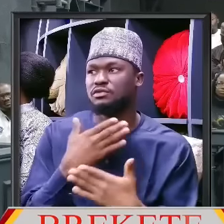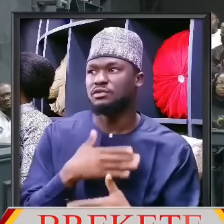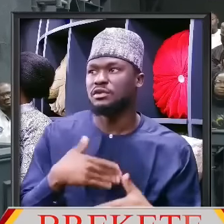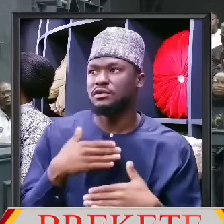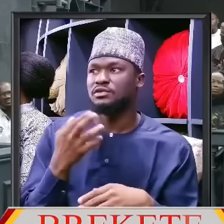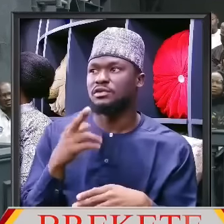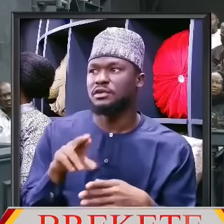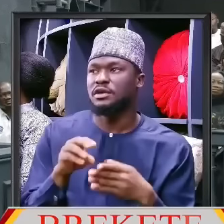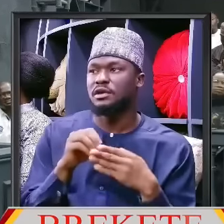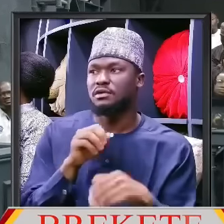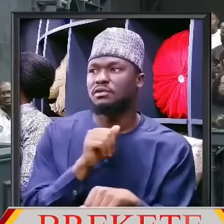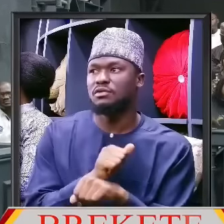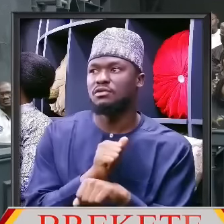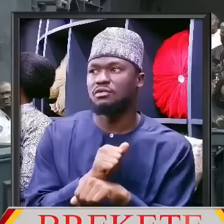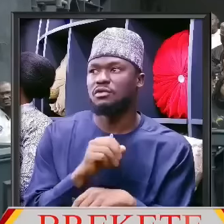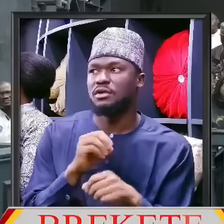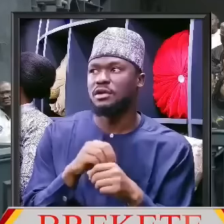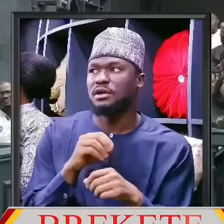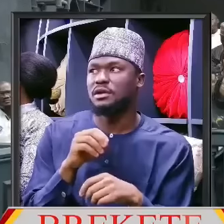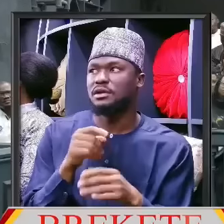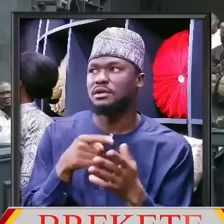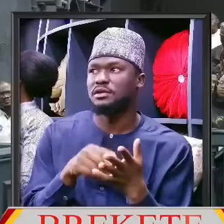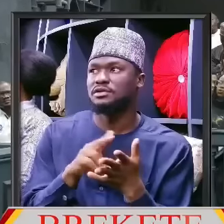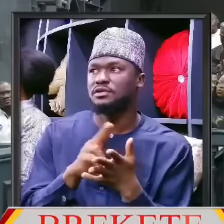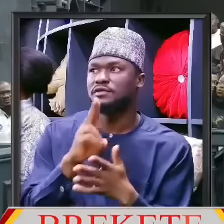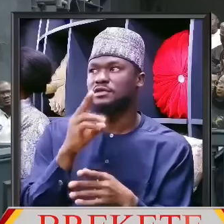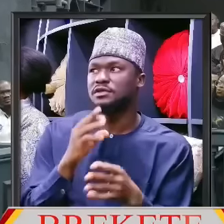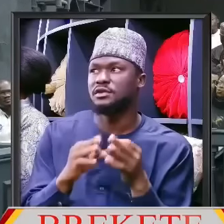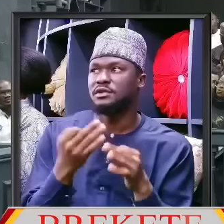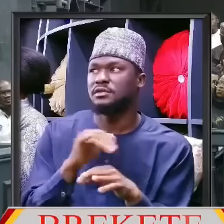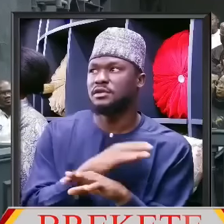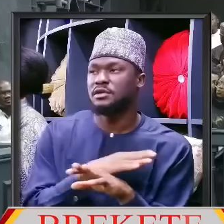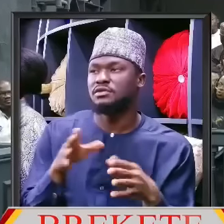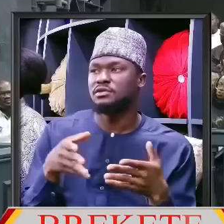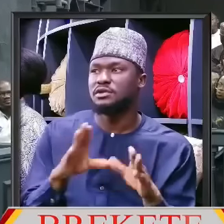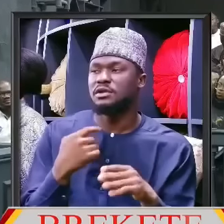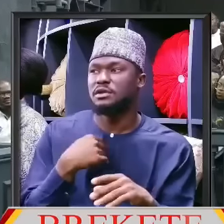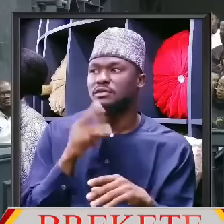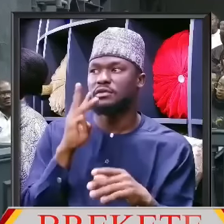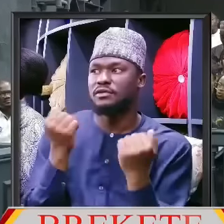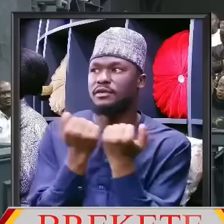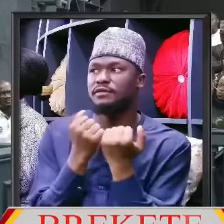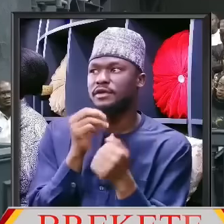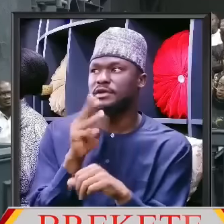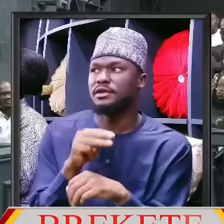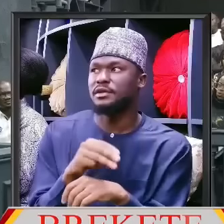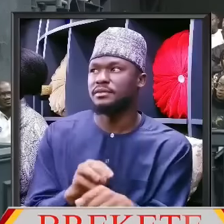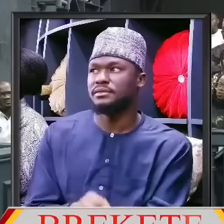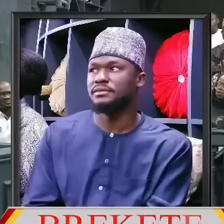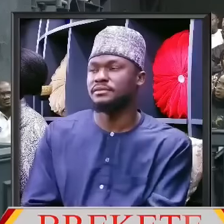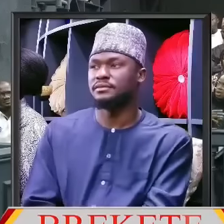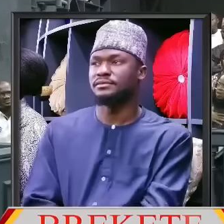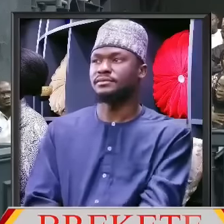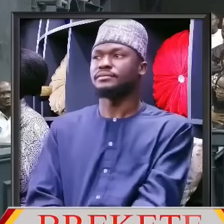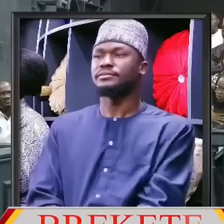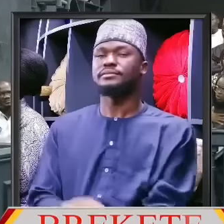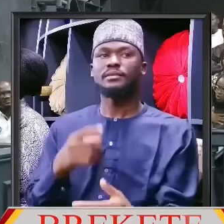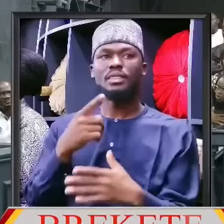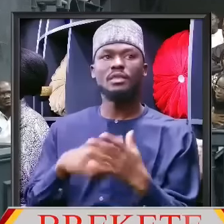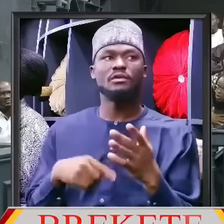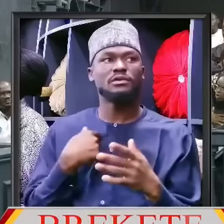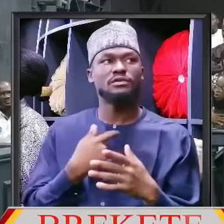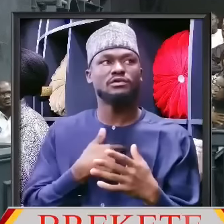their academic work for Ambrose Alli University. If they not allow, we go fight them. We, for Brekete Family, go fight them. Waiting we